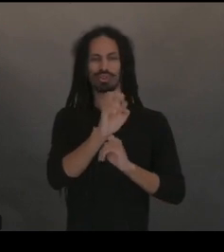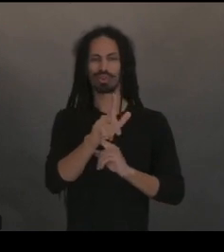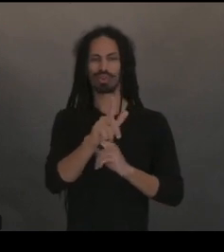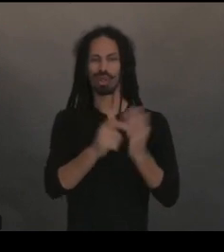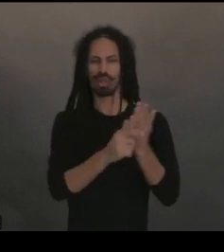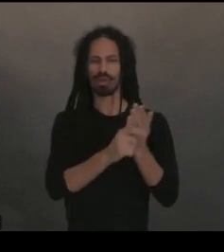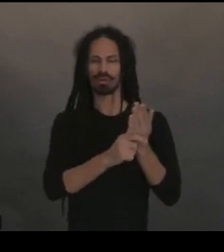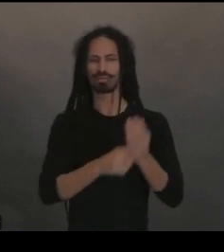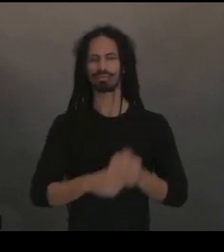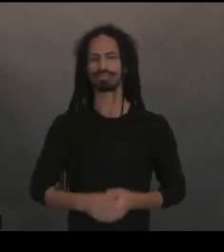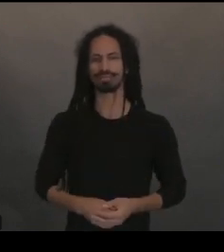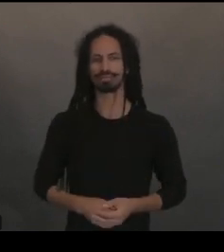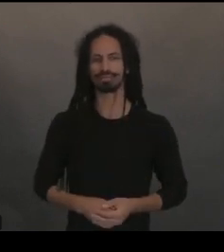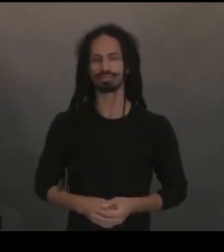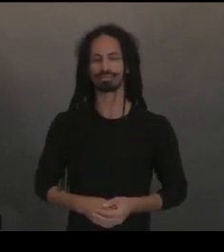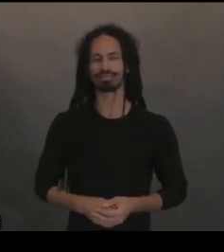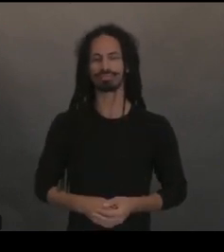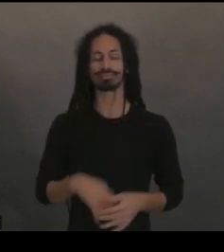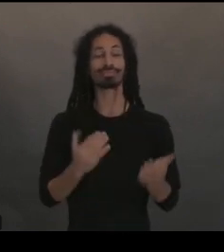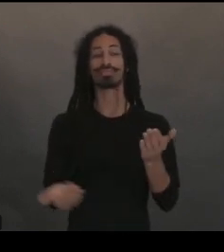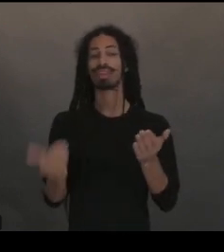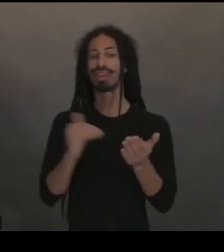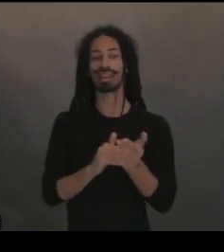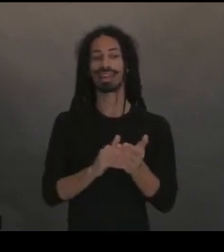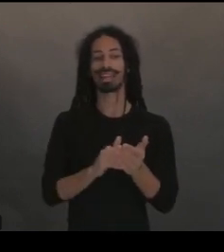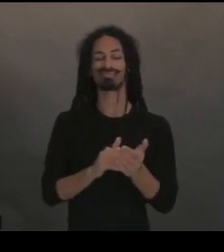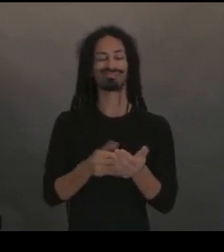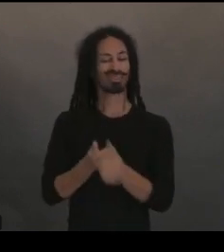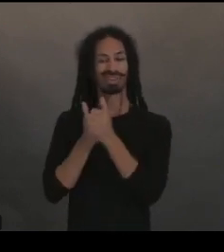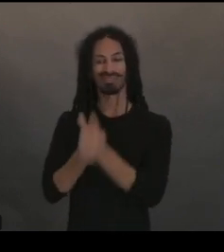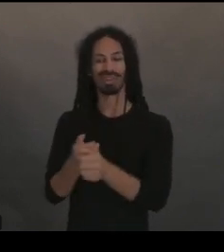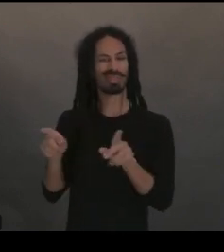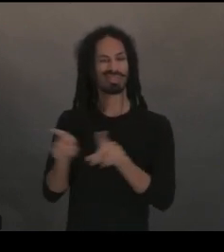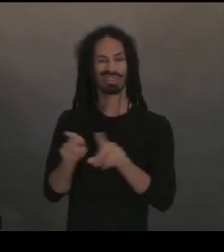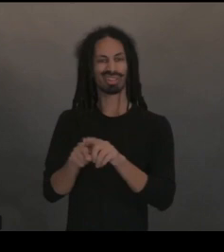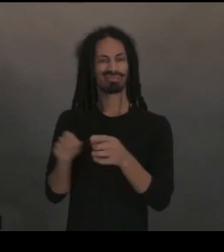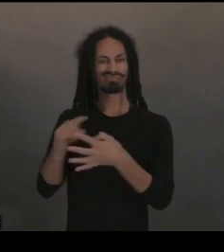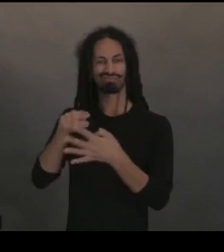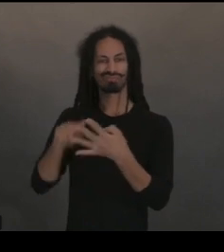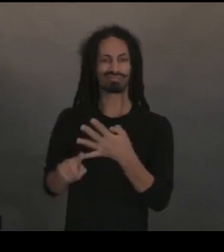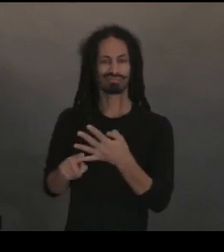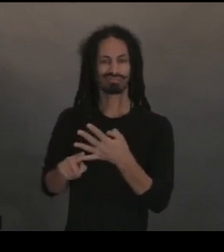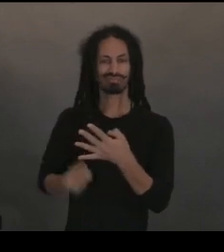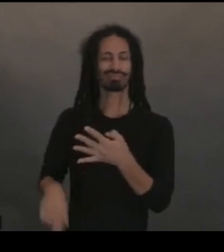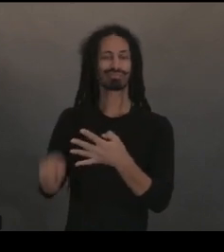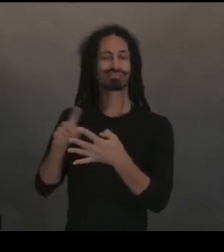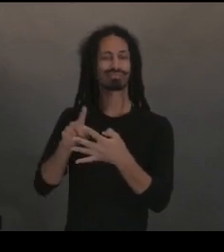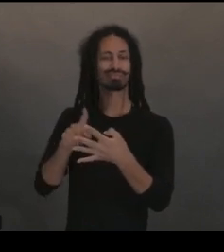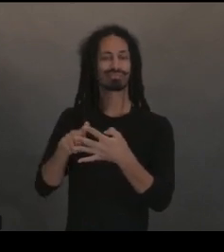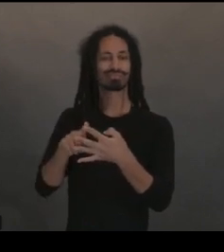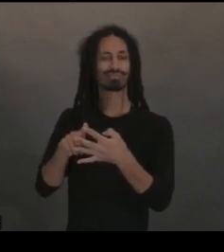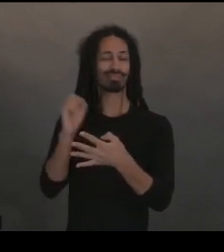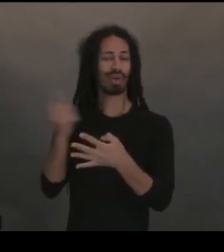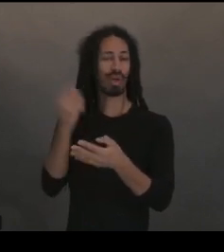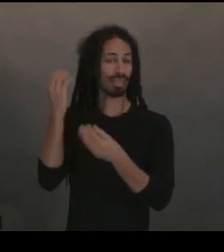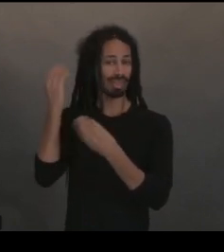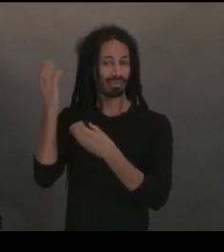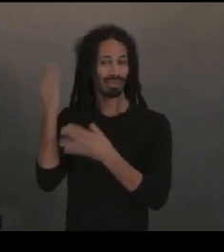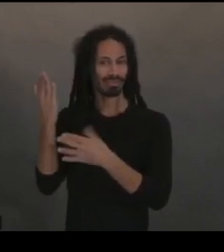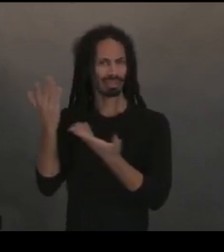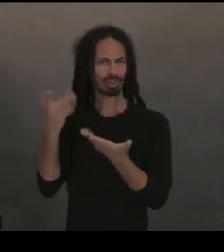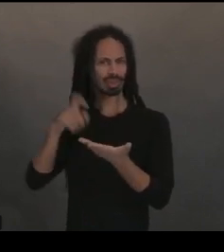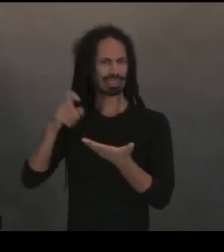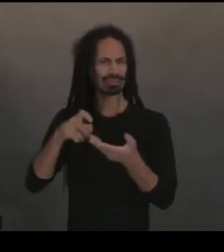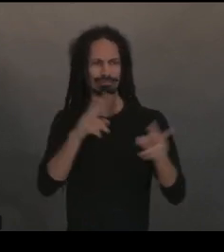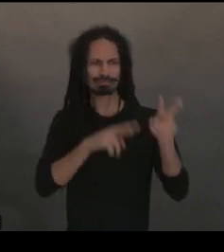Again, we're going to follow the same question of what information do we need to